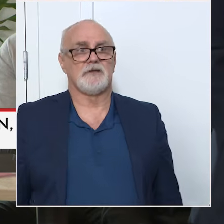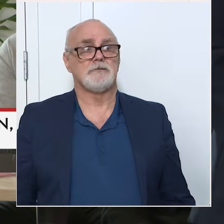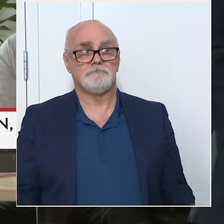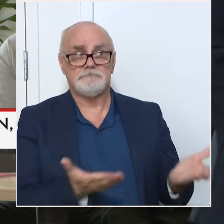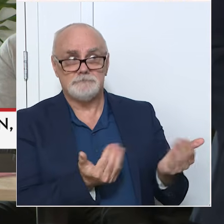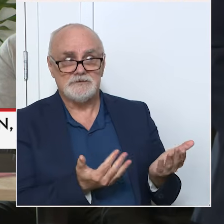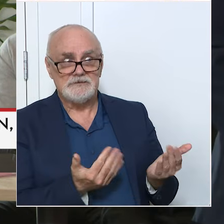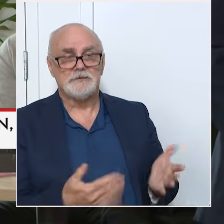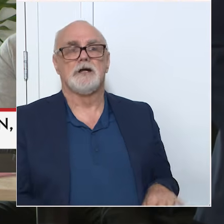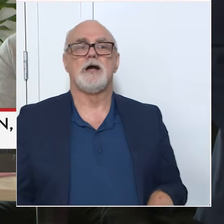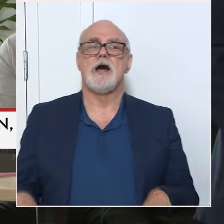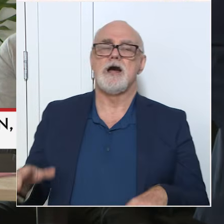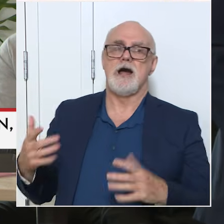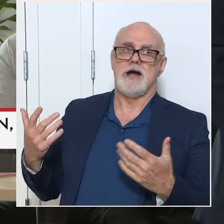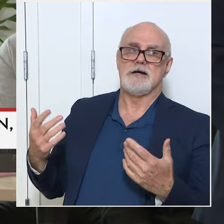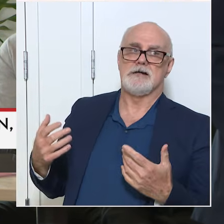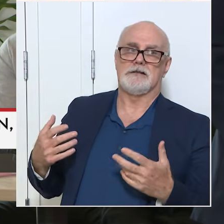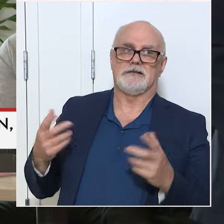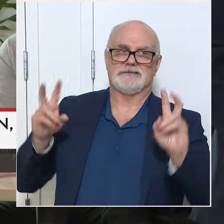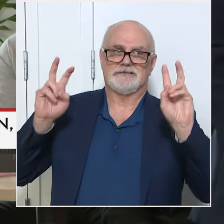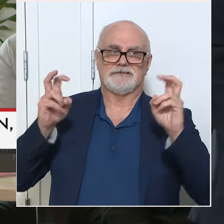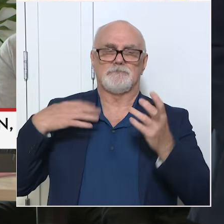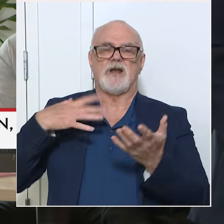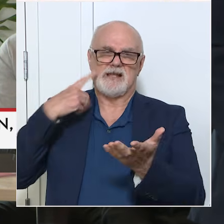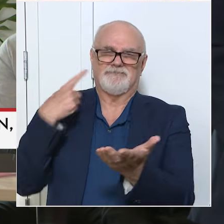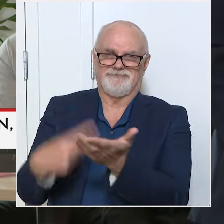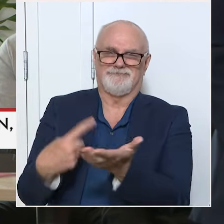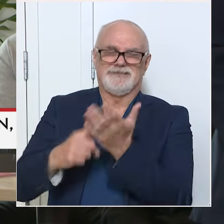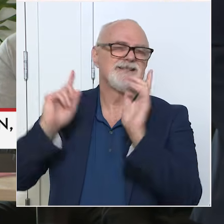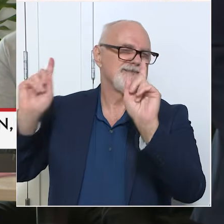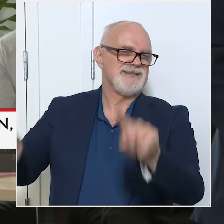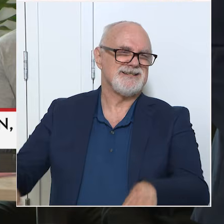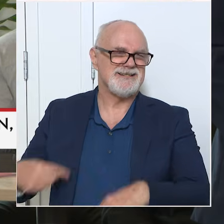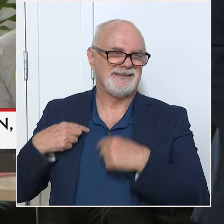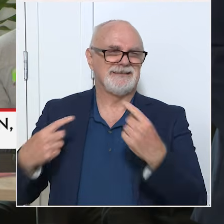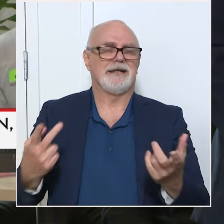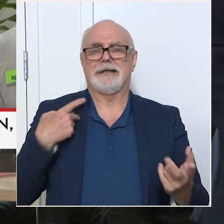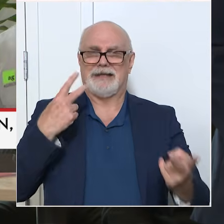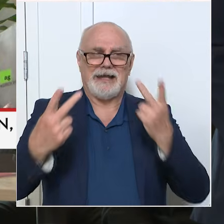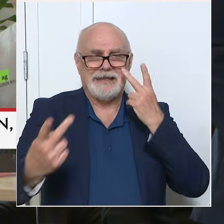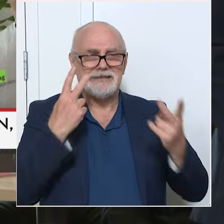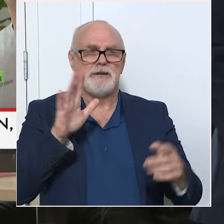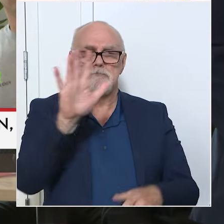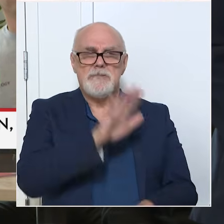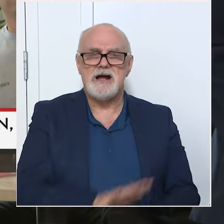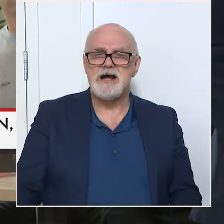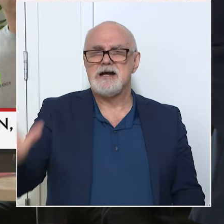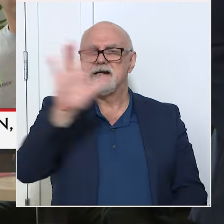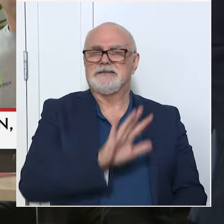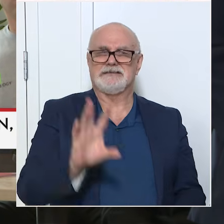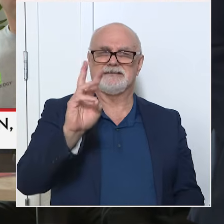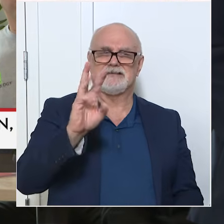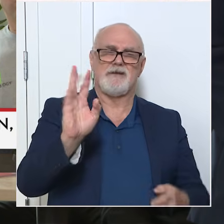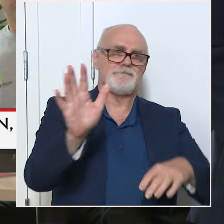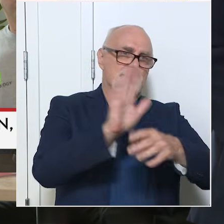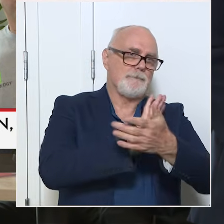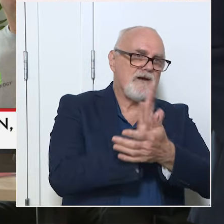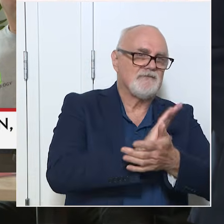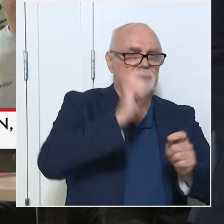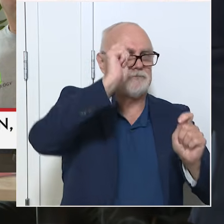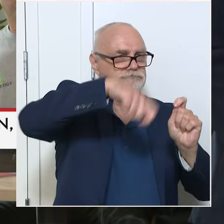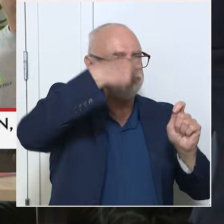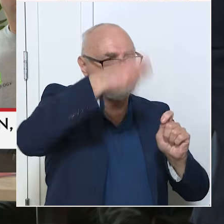I know this is a topic we've discussed quite a bit, but we've seen about half dozen photos, videos, eyewitnesses accounts